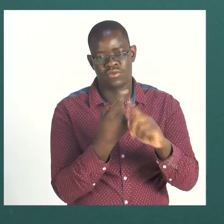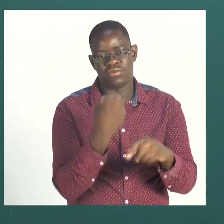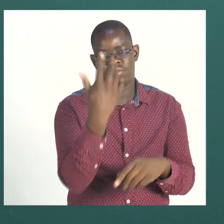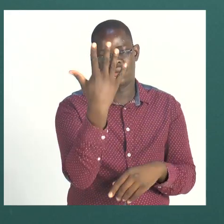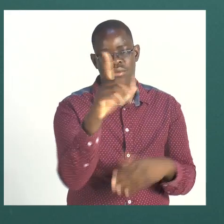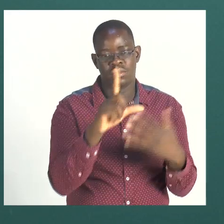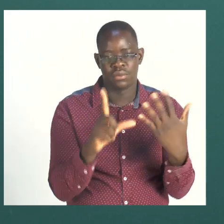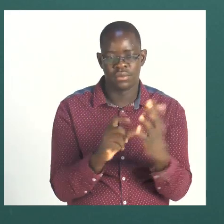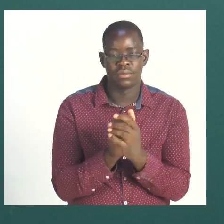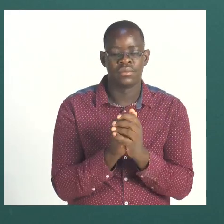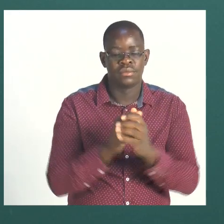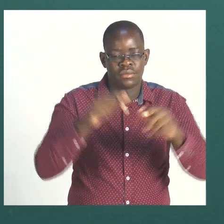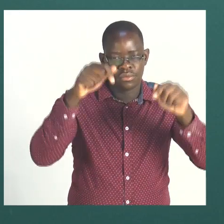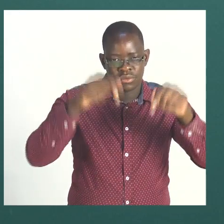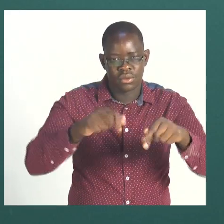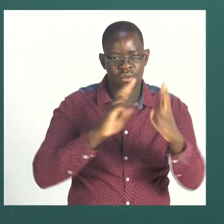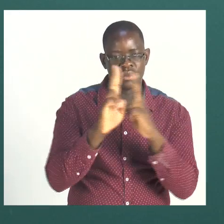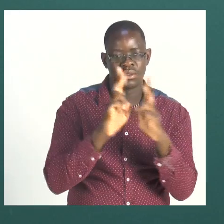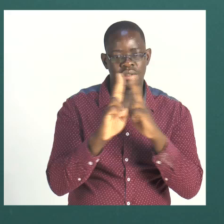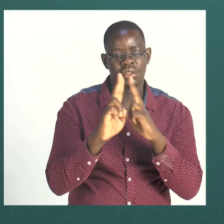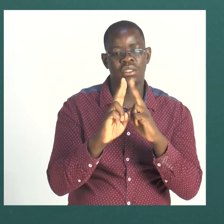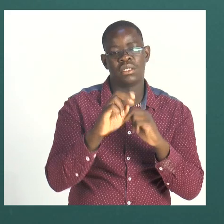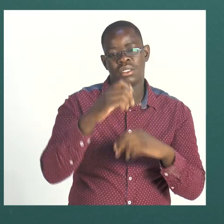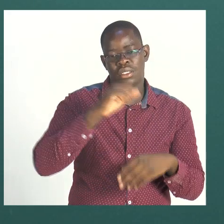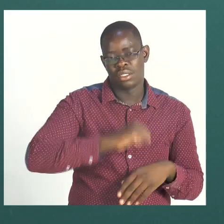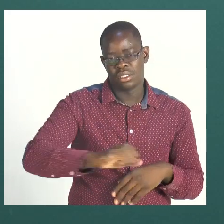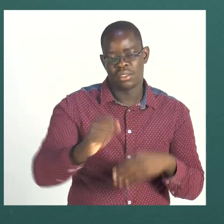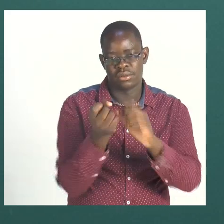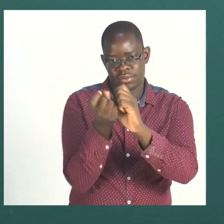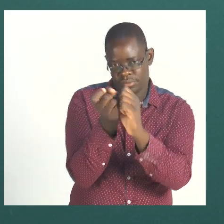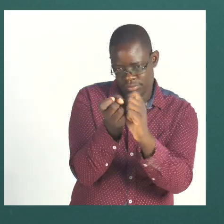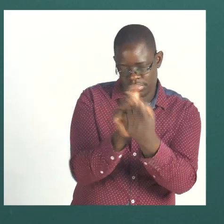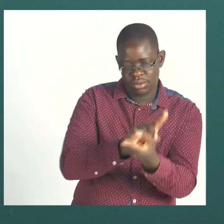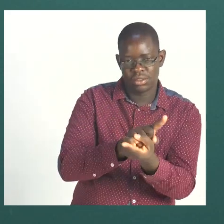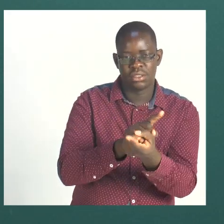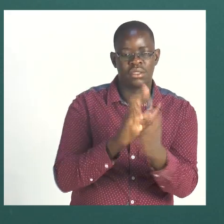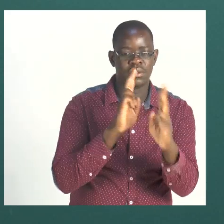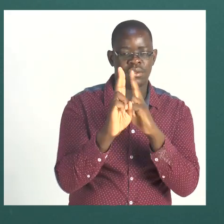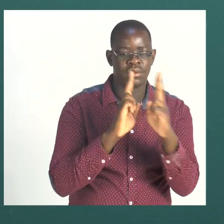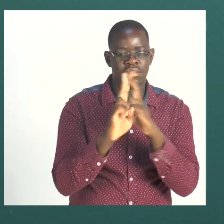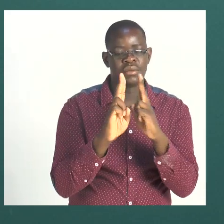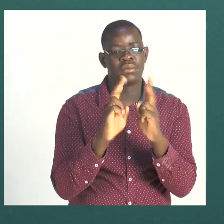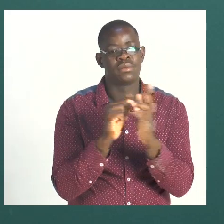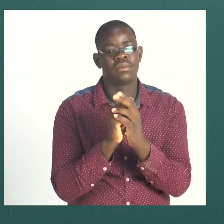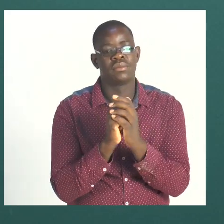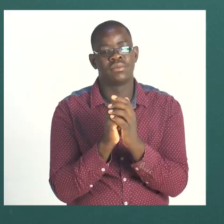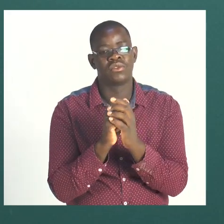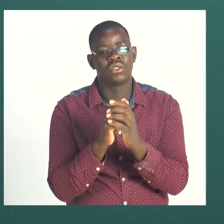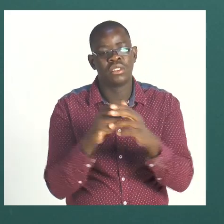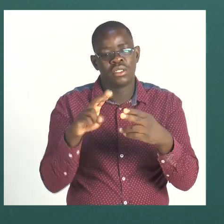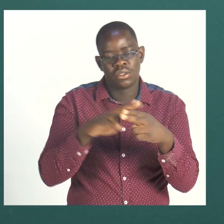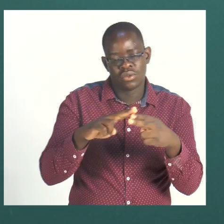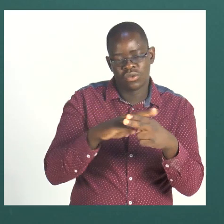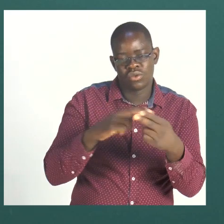lessons. Today we are discussing land reclamation. We'll talk about what this is and methods used to